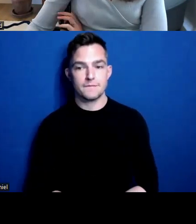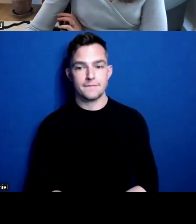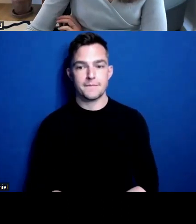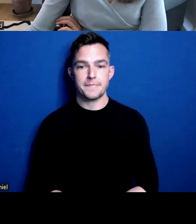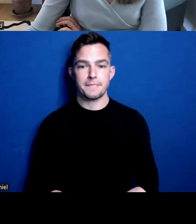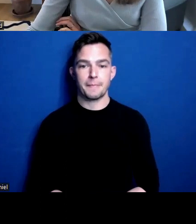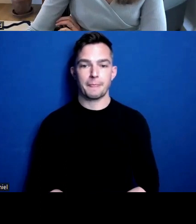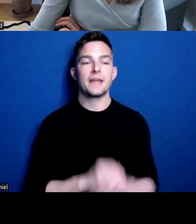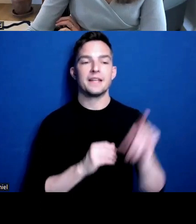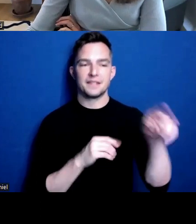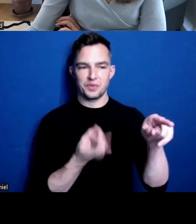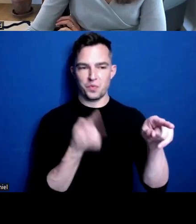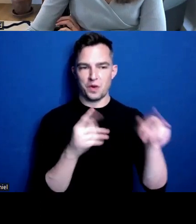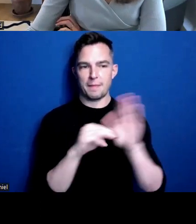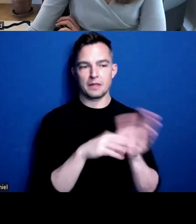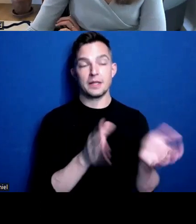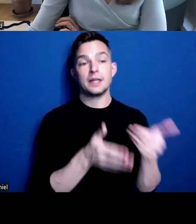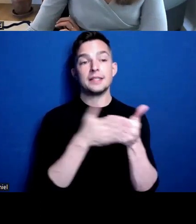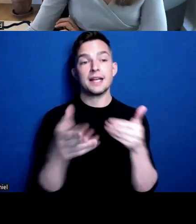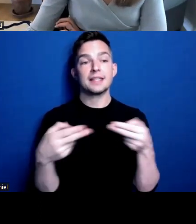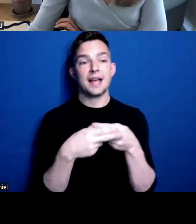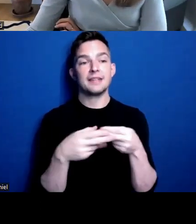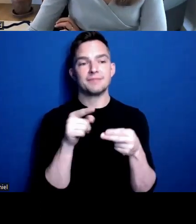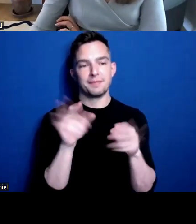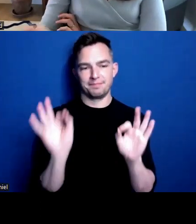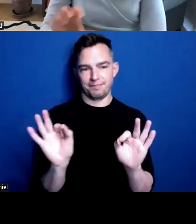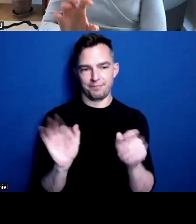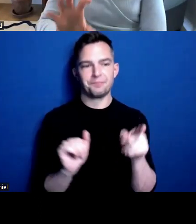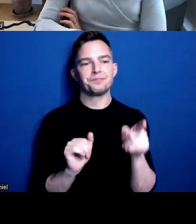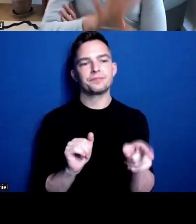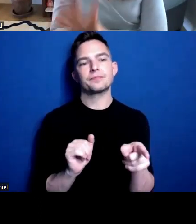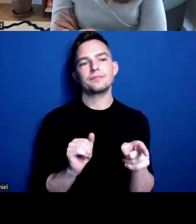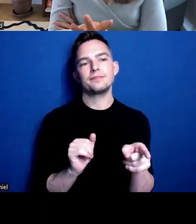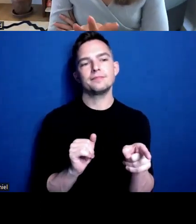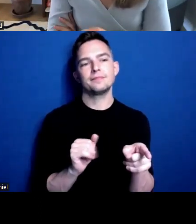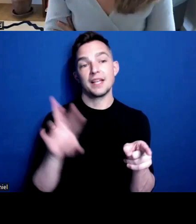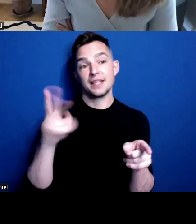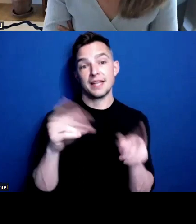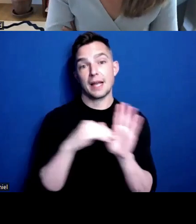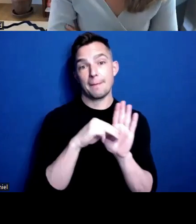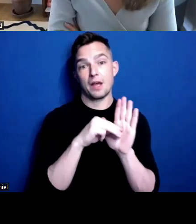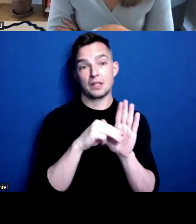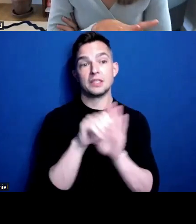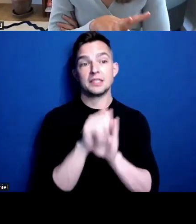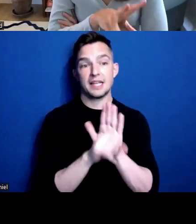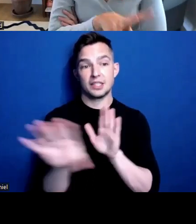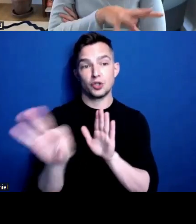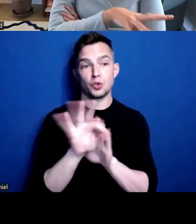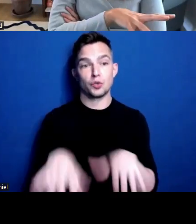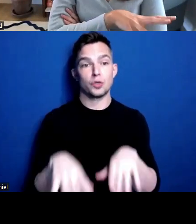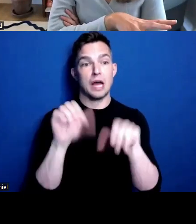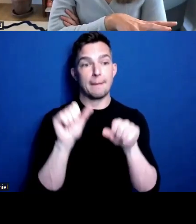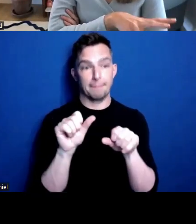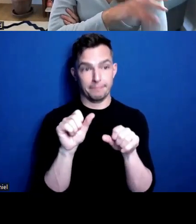So this is one model. Next slide. Yep. The second model that states could choose to adopt is